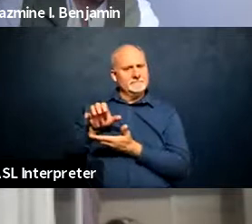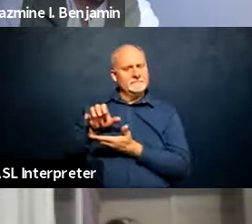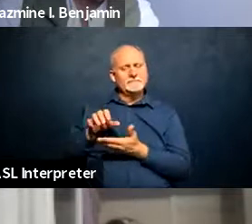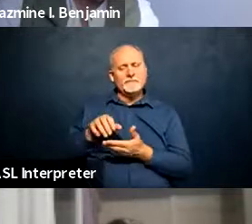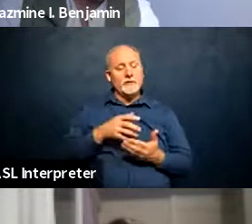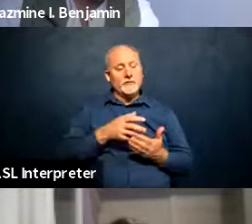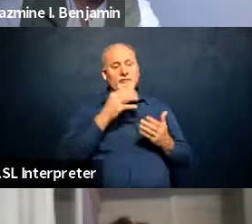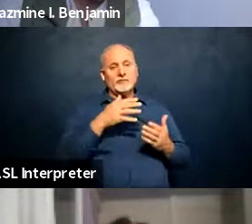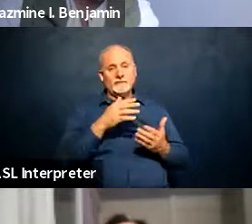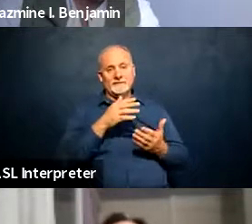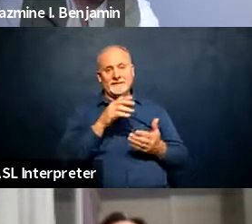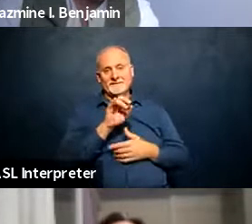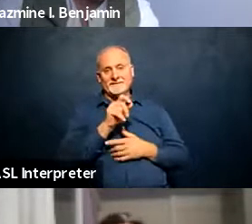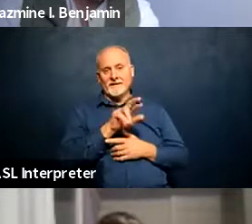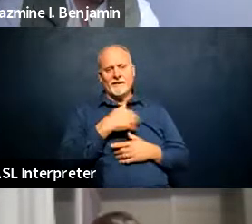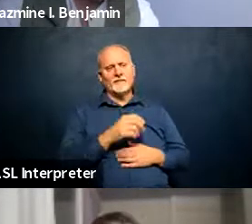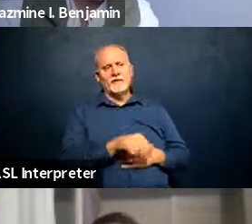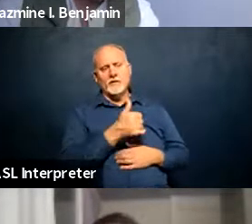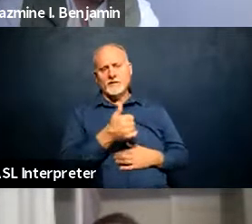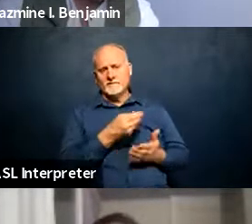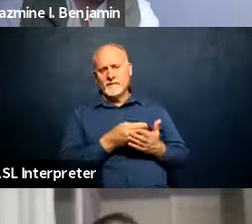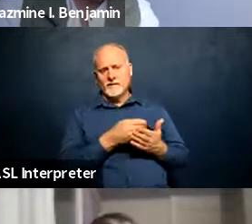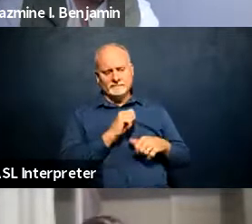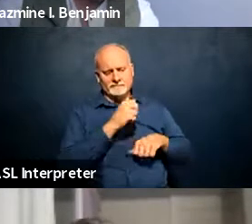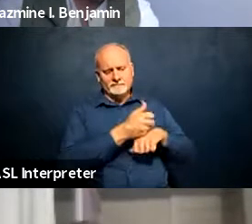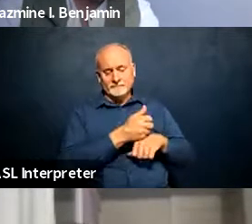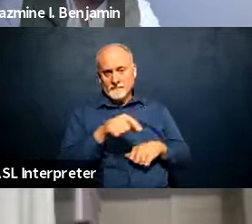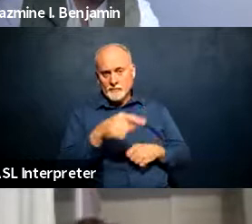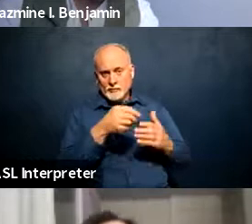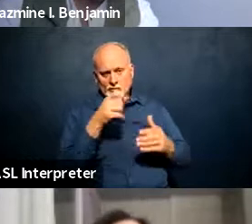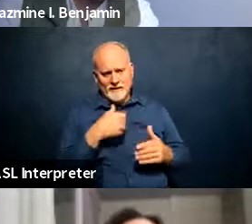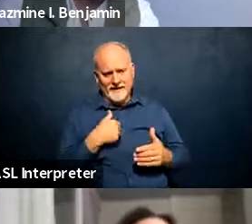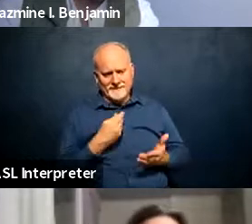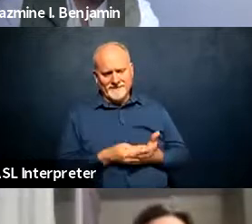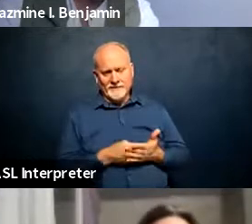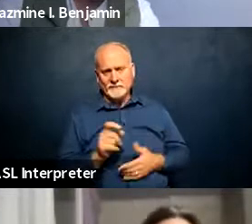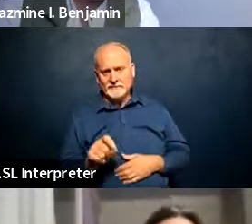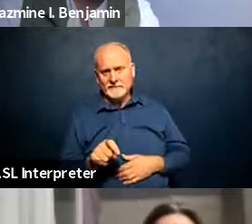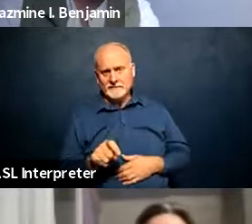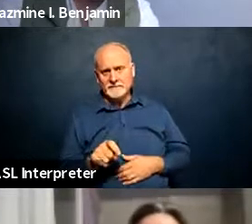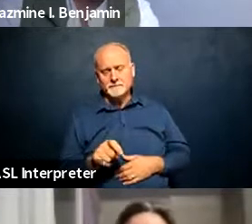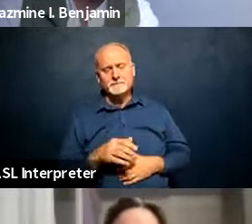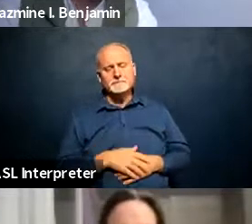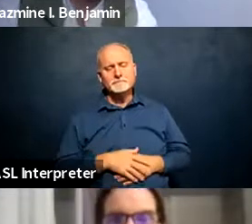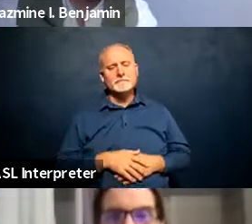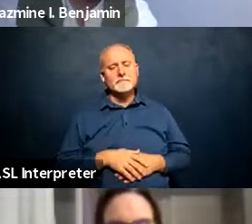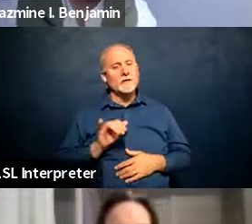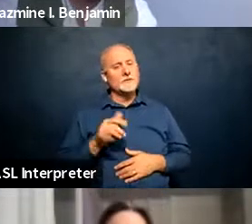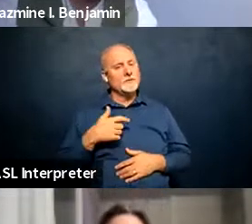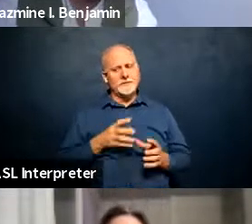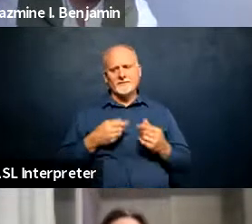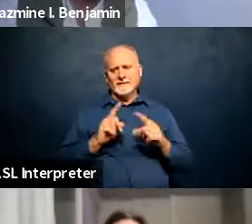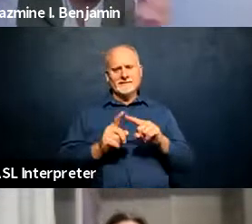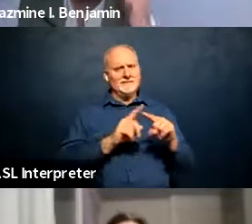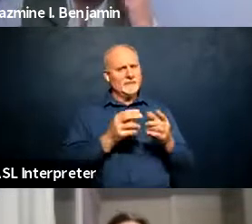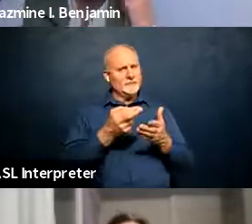a separate fund that was set up to help students who had financial need. And in addition, we provided other kinds of